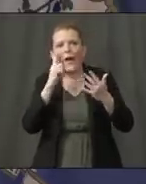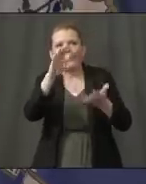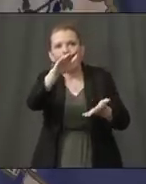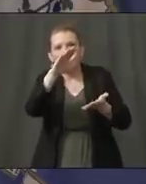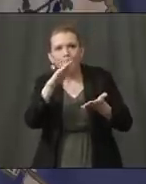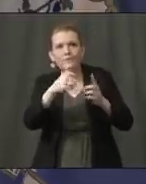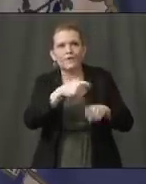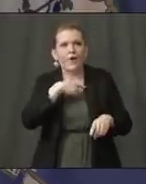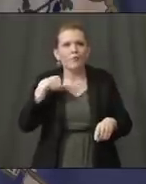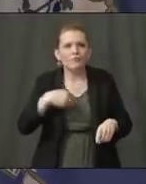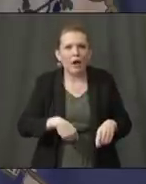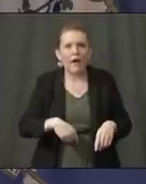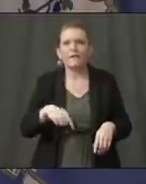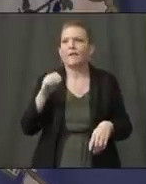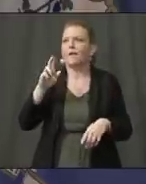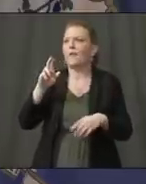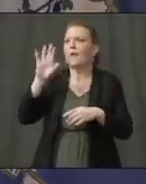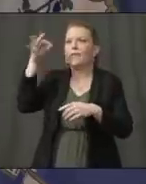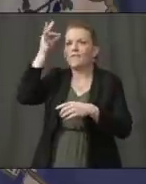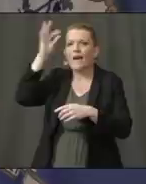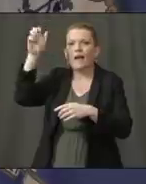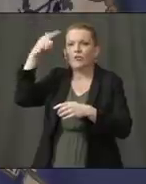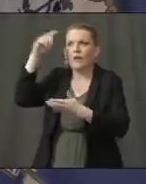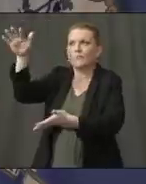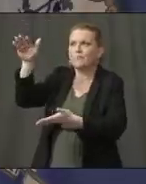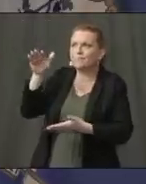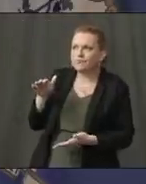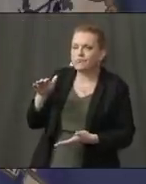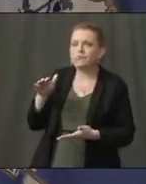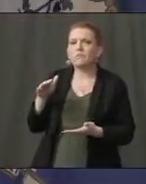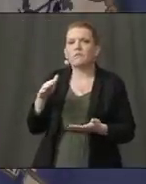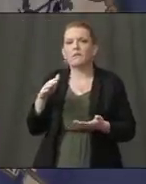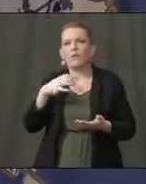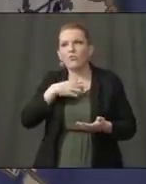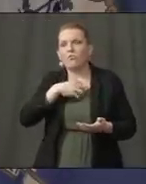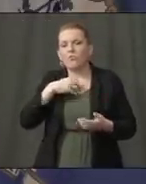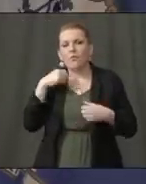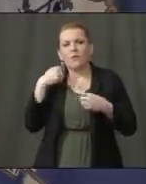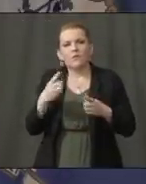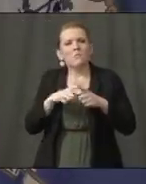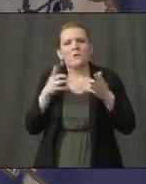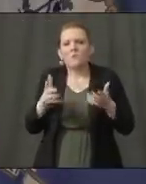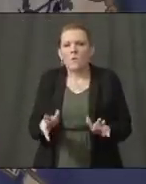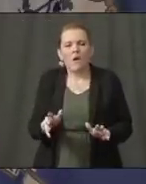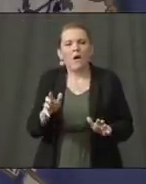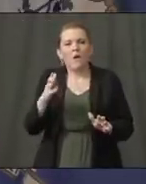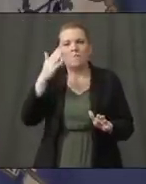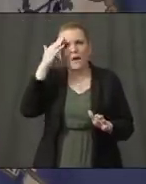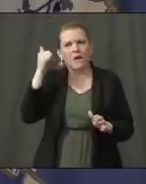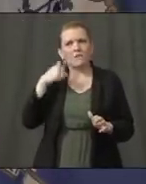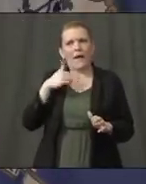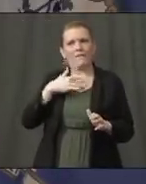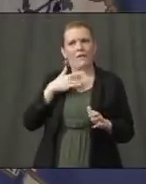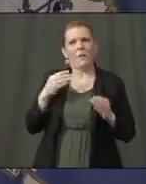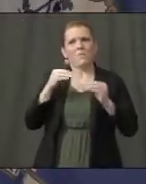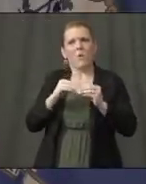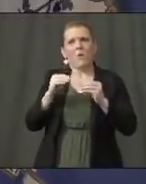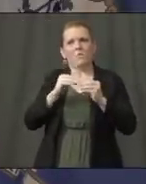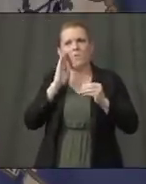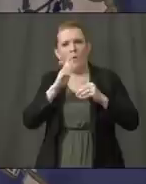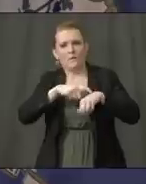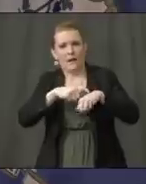the national stockpile. I've said before, I think increasingly we're going to be on our own, and we ought to figure out what we're going to